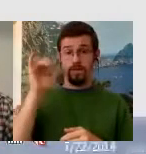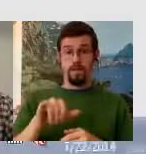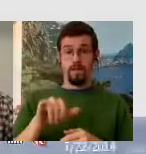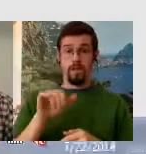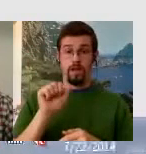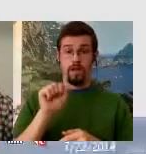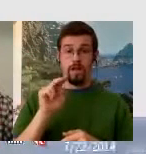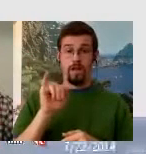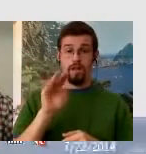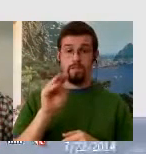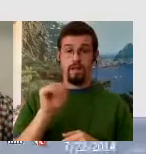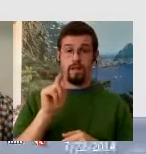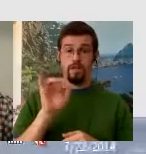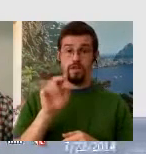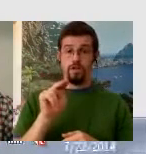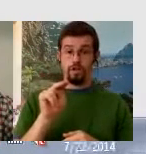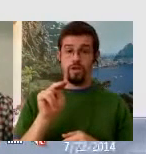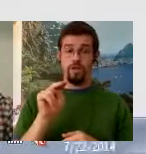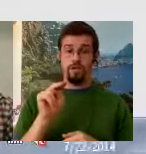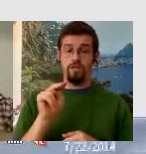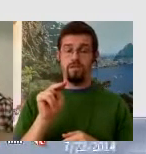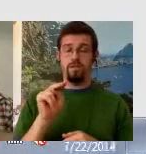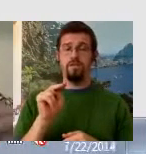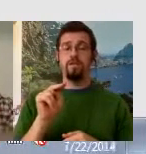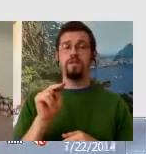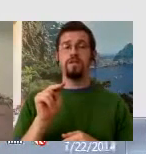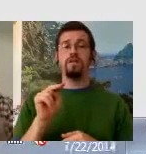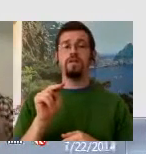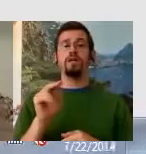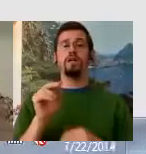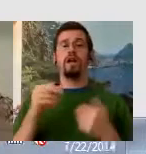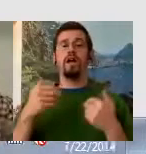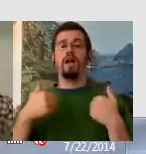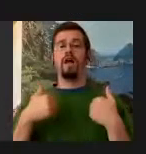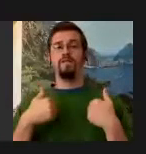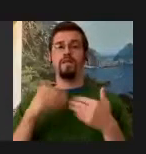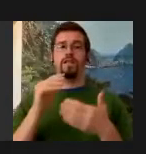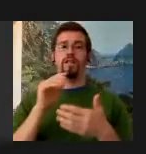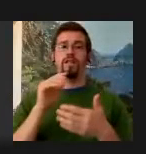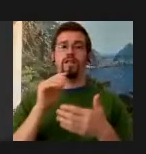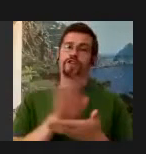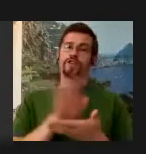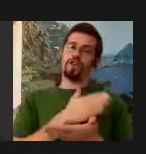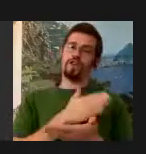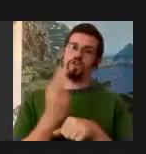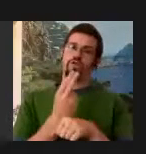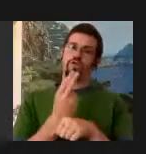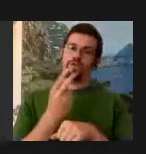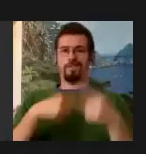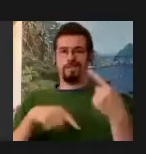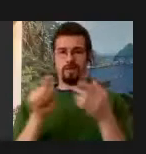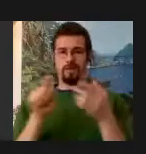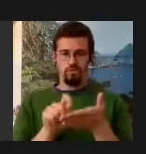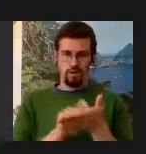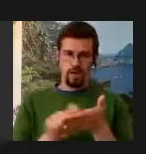sign. It's the first song written using sign writing in